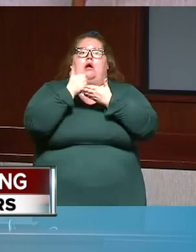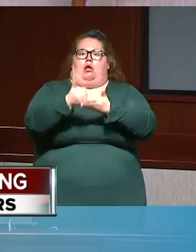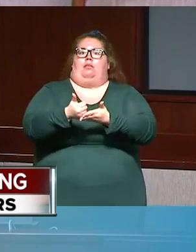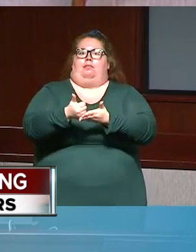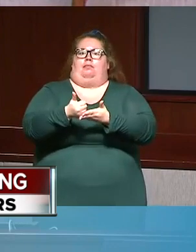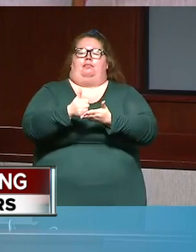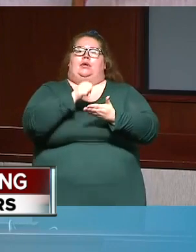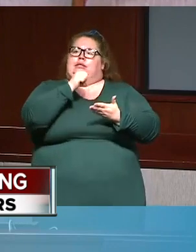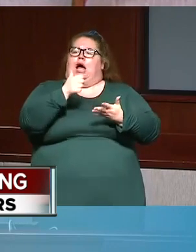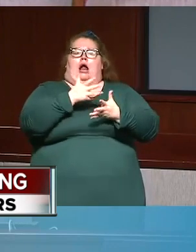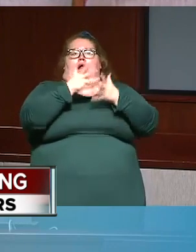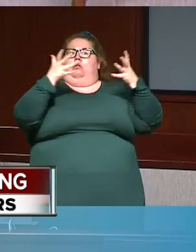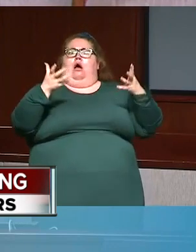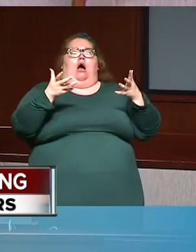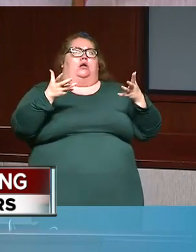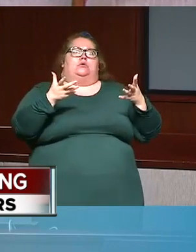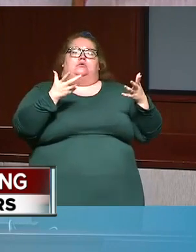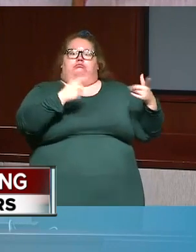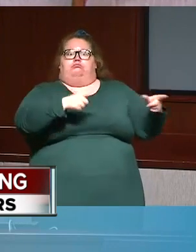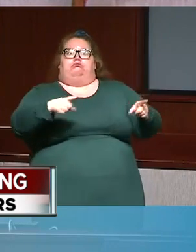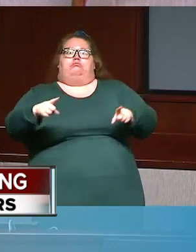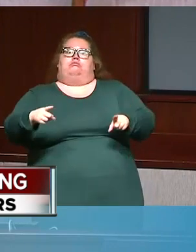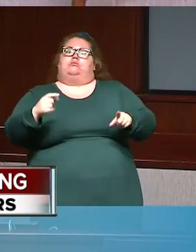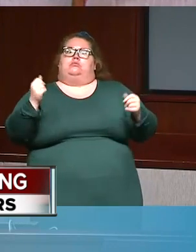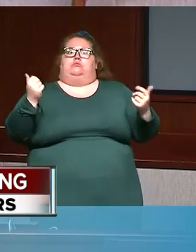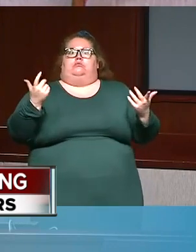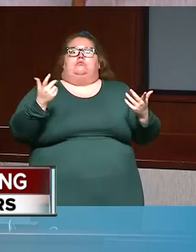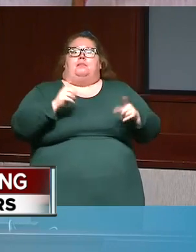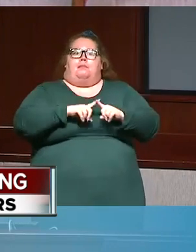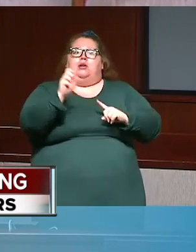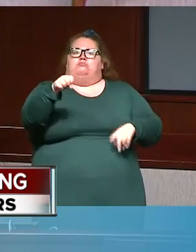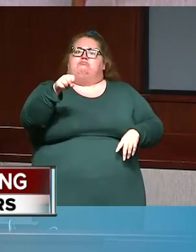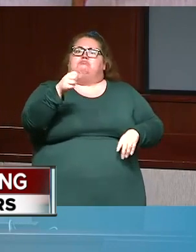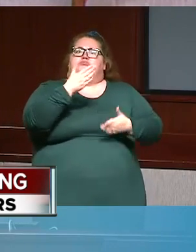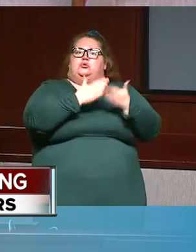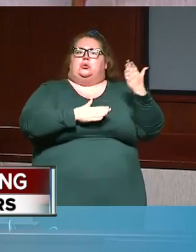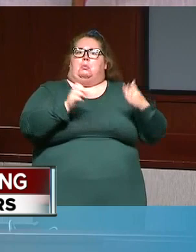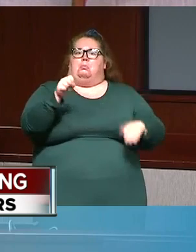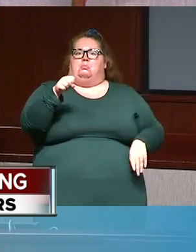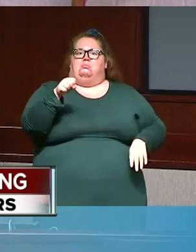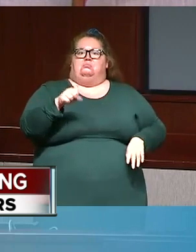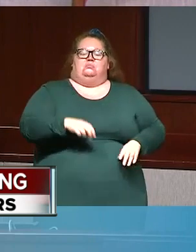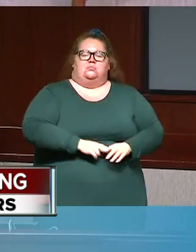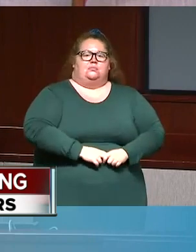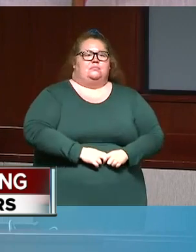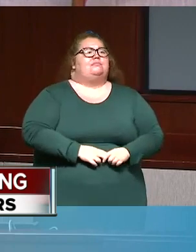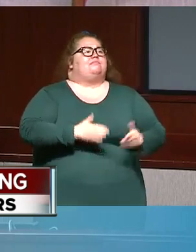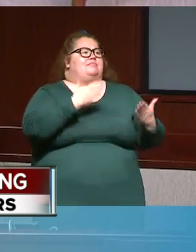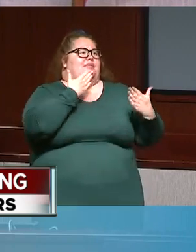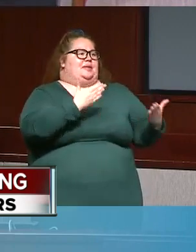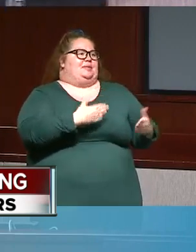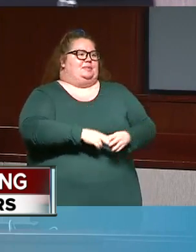doesn't happen a lot in Kern County, but there are some. Yes, sir. All right, thank you.